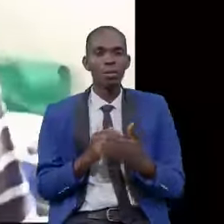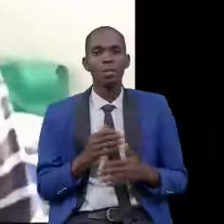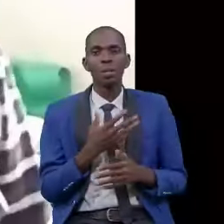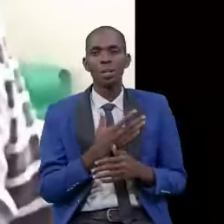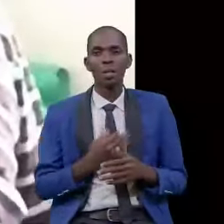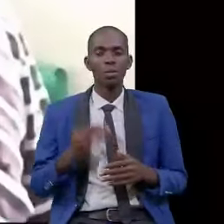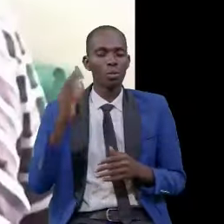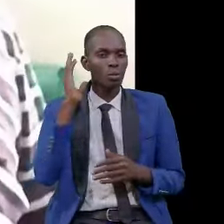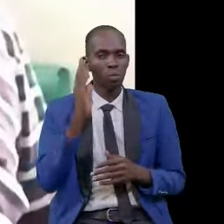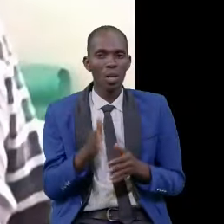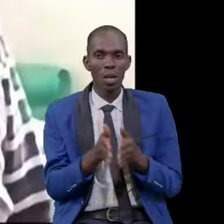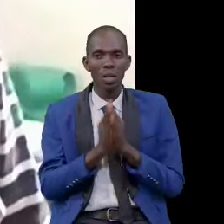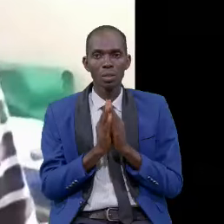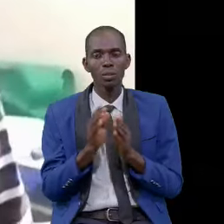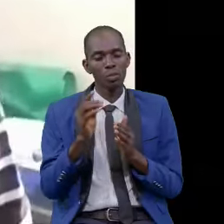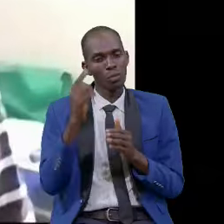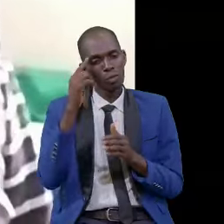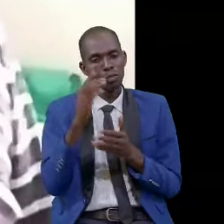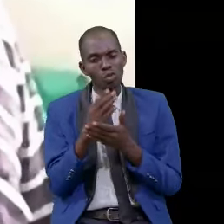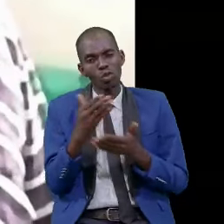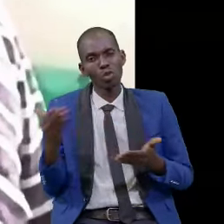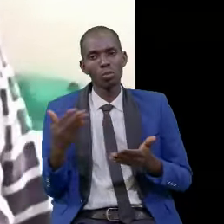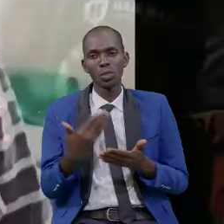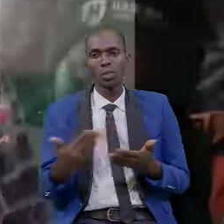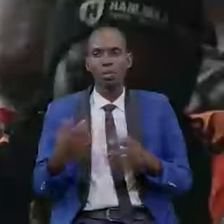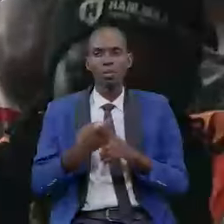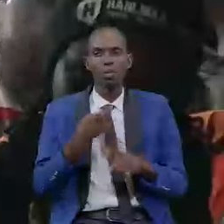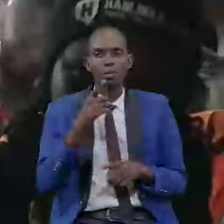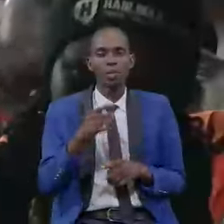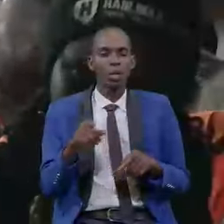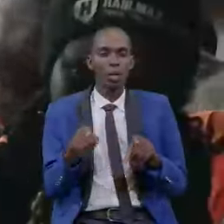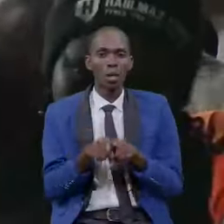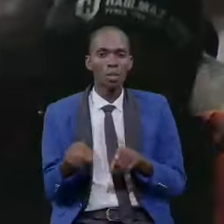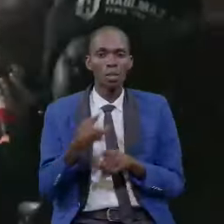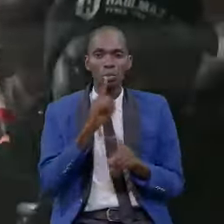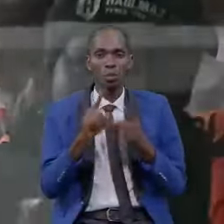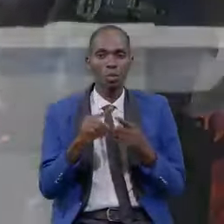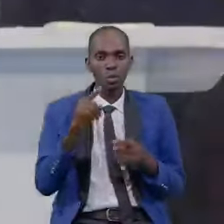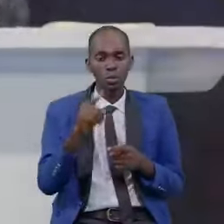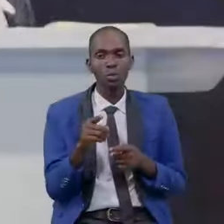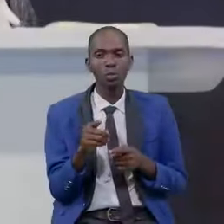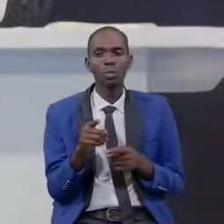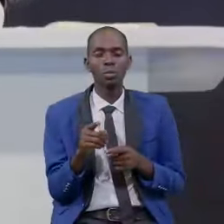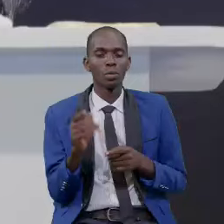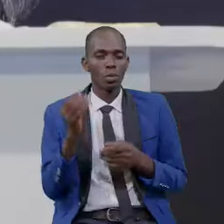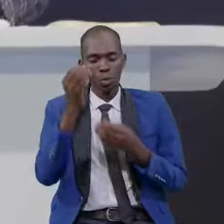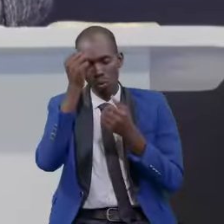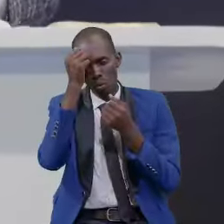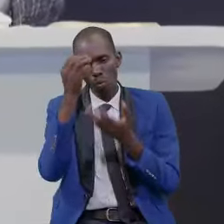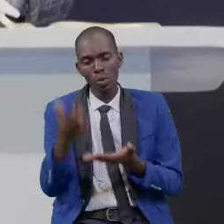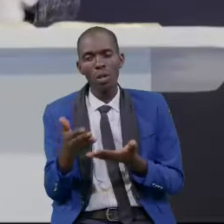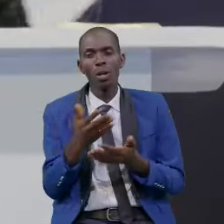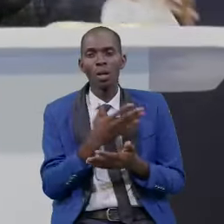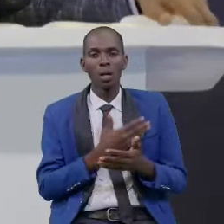you as they speak to you. Listen and do what and give them the information they are